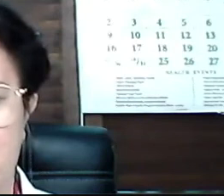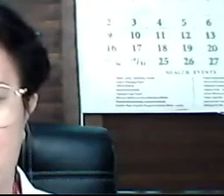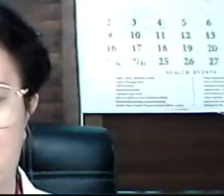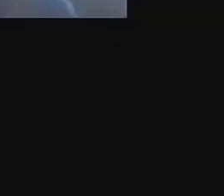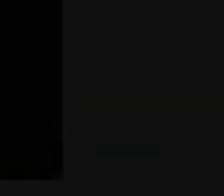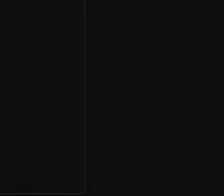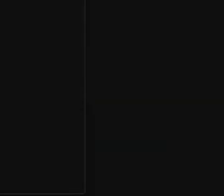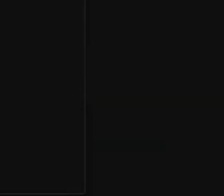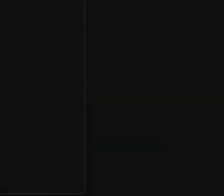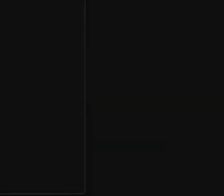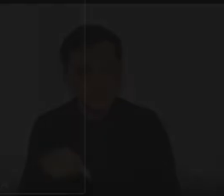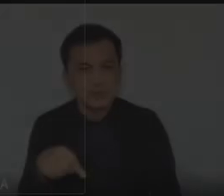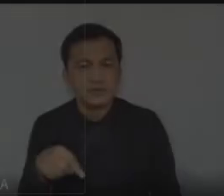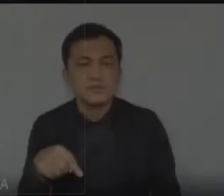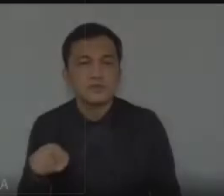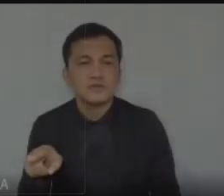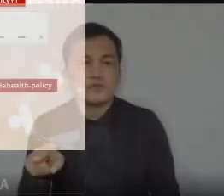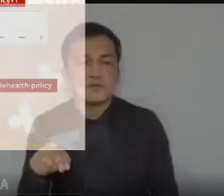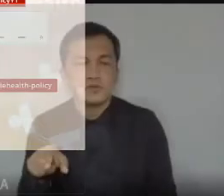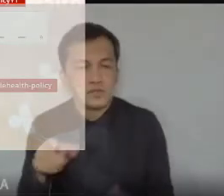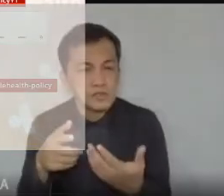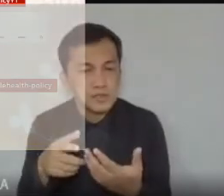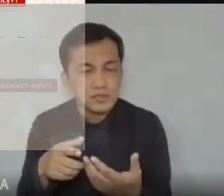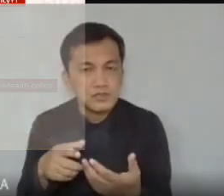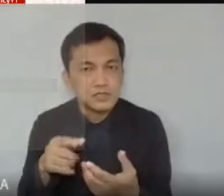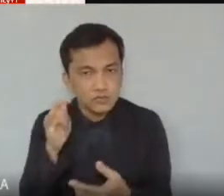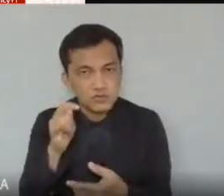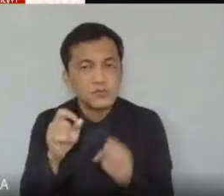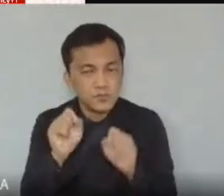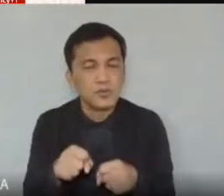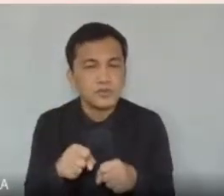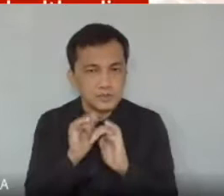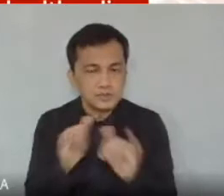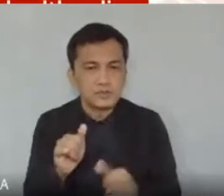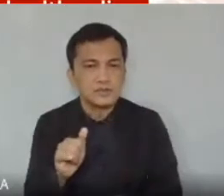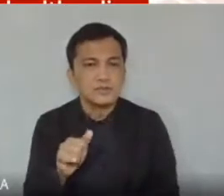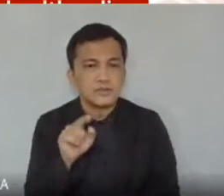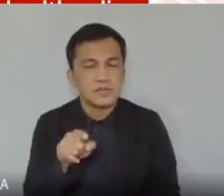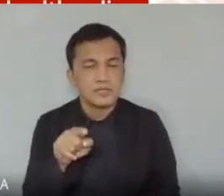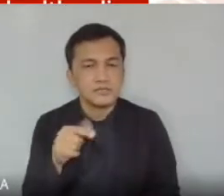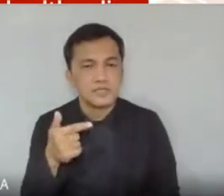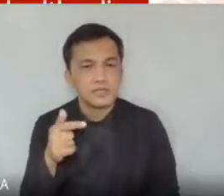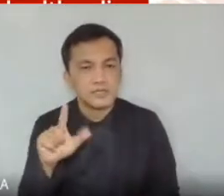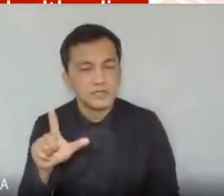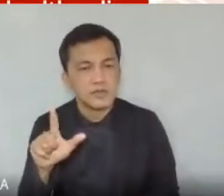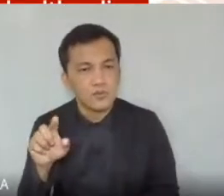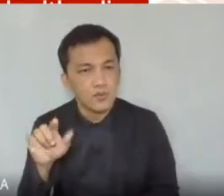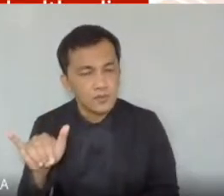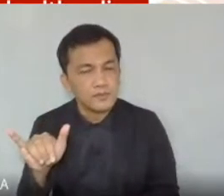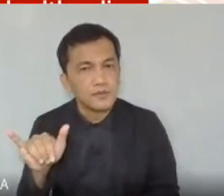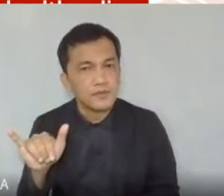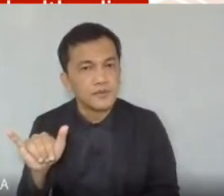bit.ly/capital T, capital P, policy, capital Y, capital T.